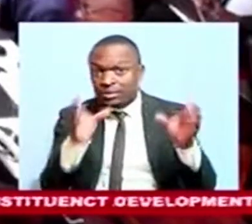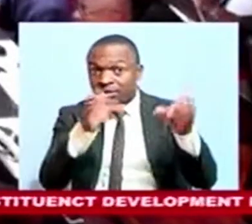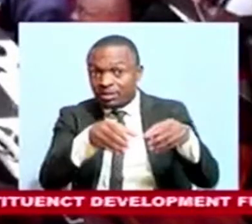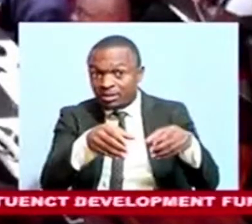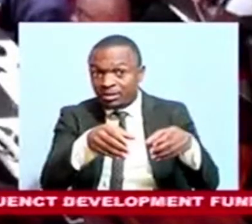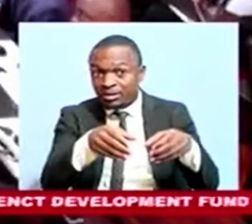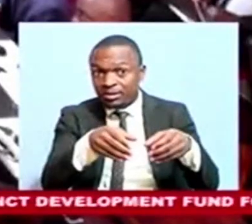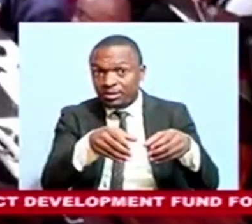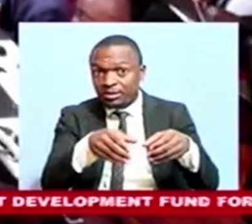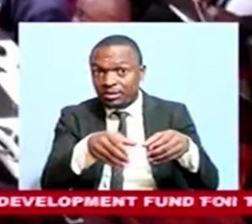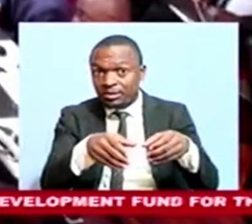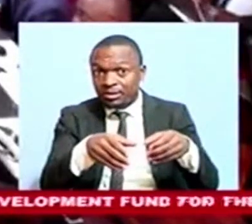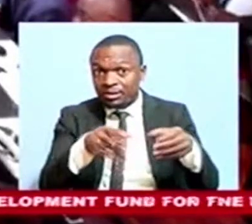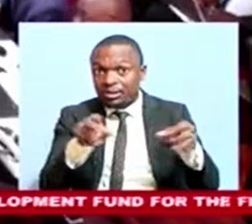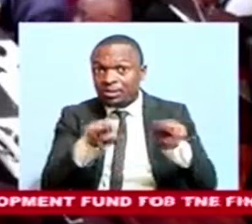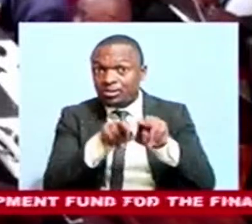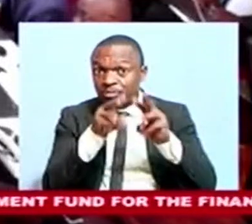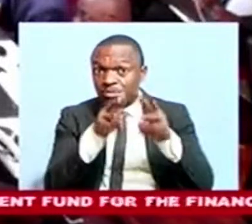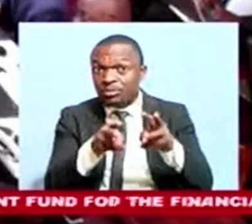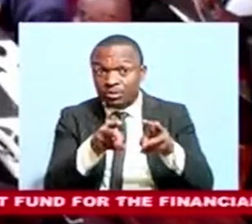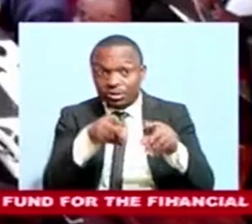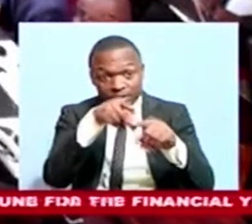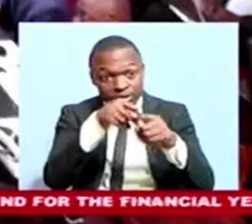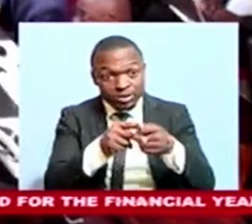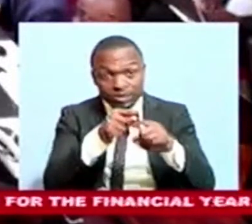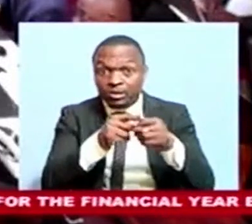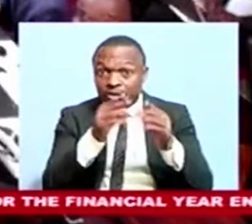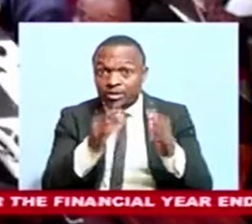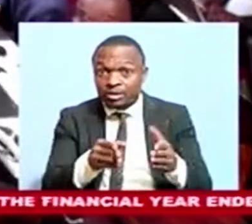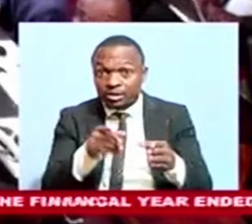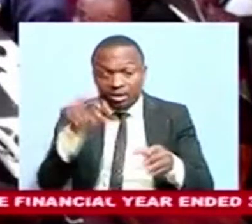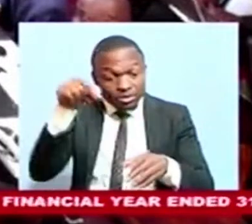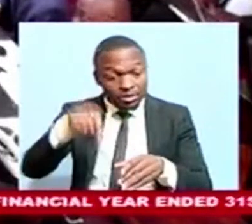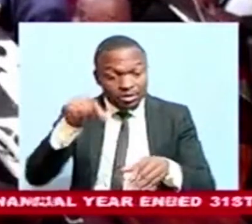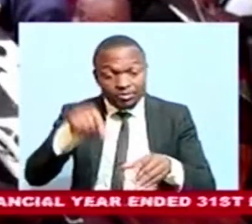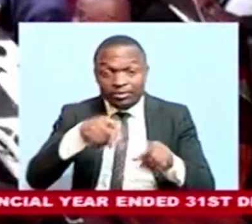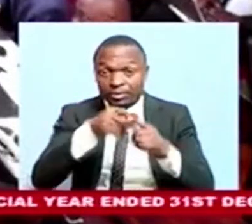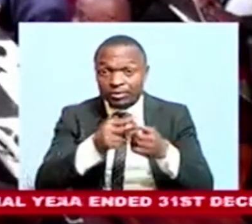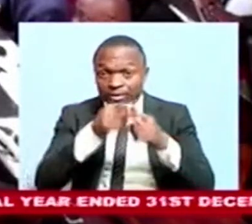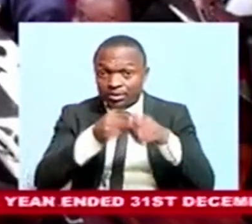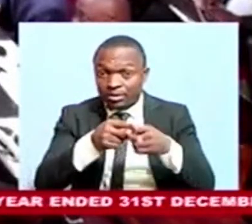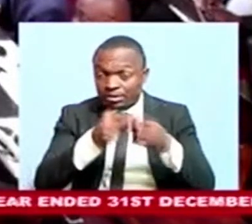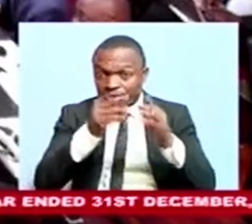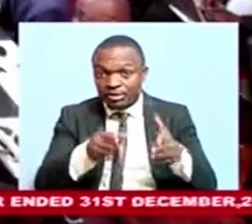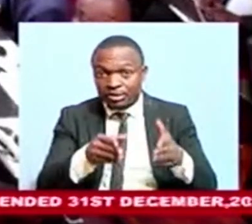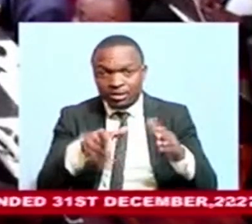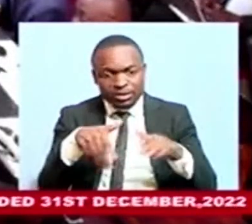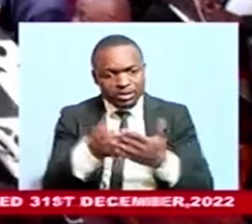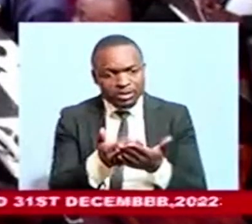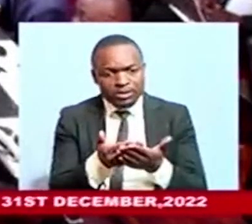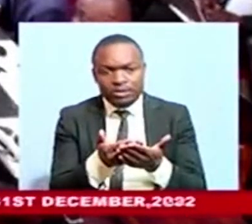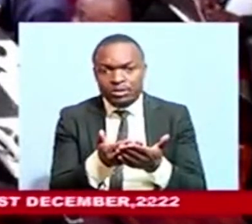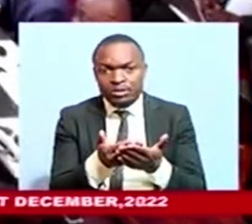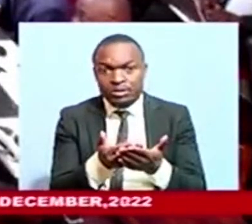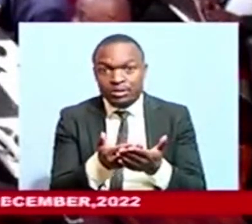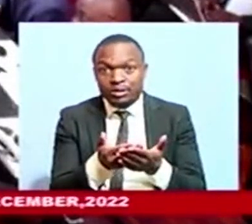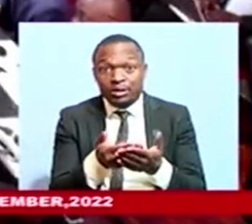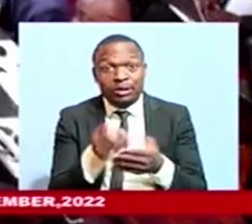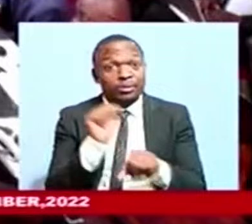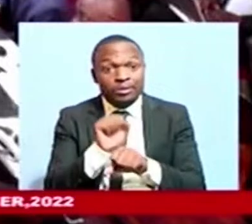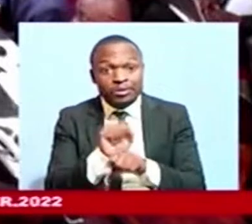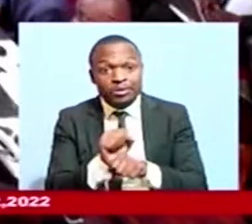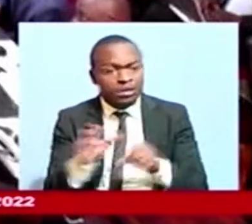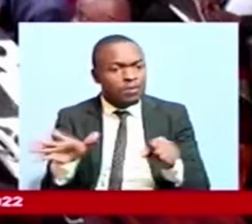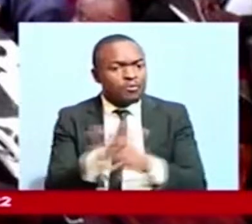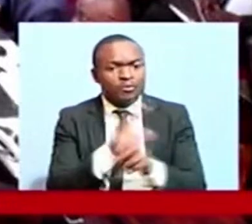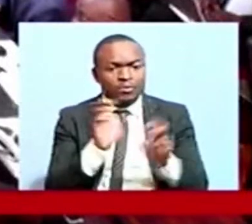standard? As an engineer, a qualified engineer for that matter. Is that the way it works? On a full contract, you can still